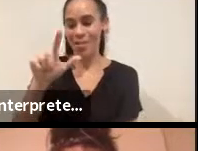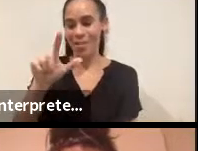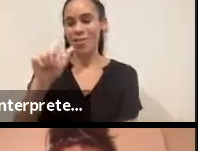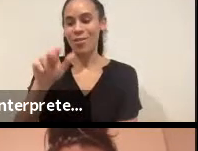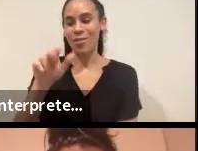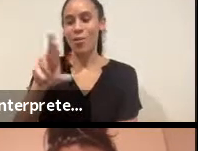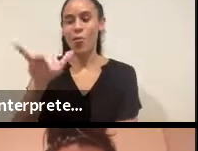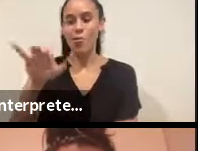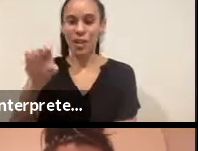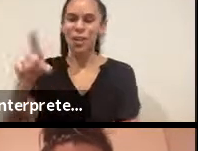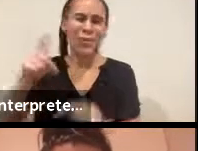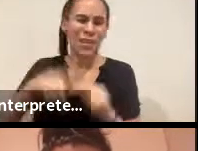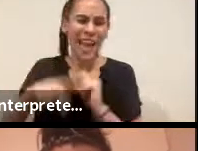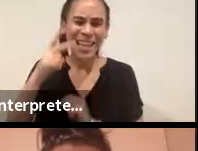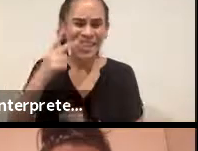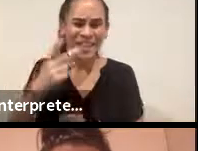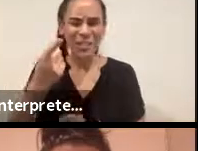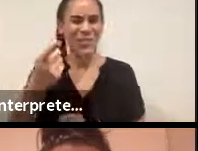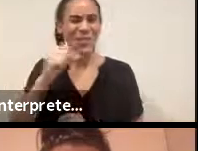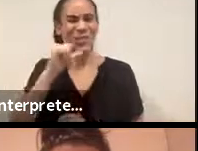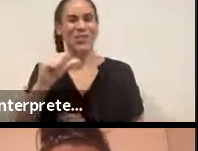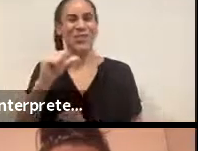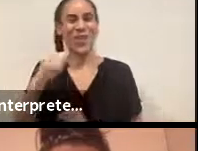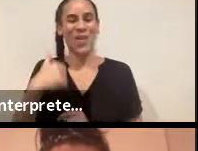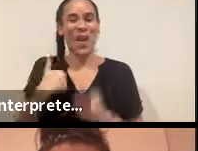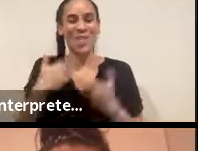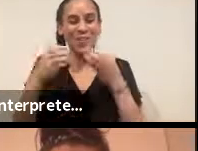who y'all don't get to see my family, so this is kind of cool.